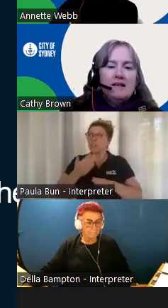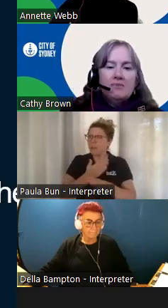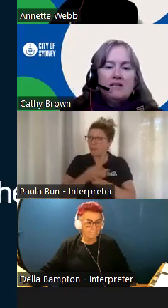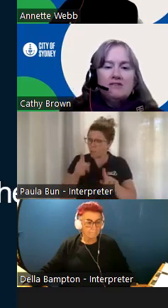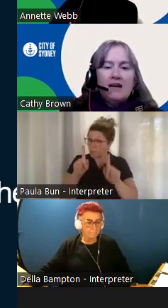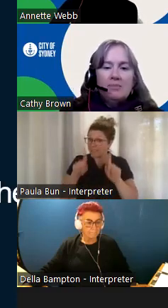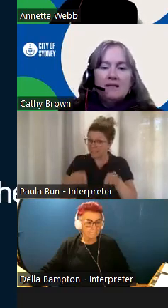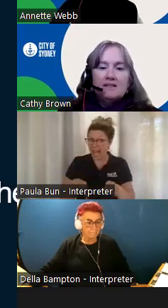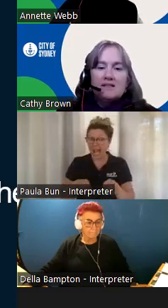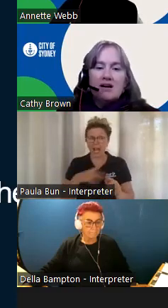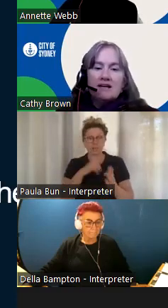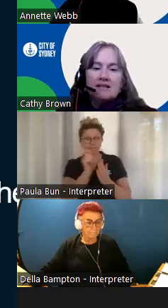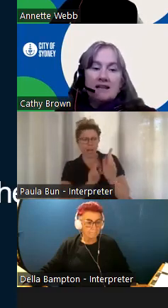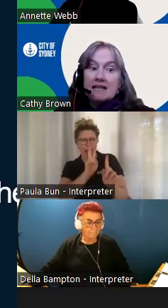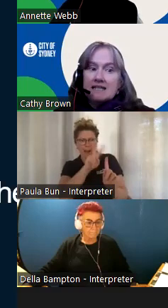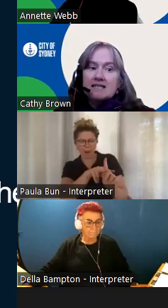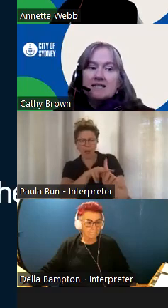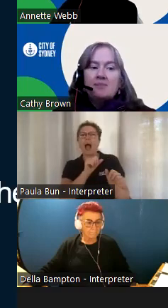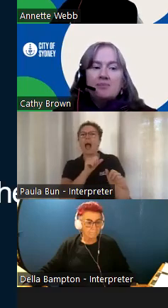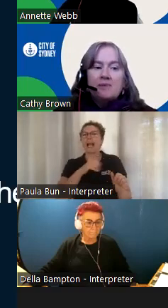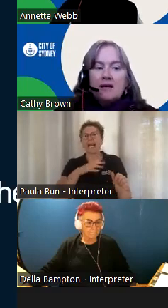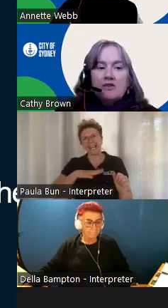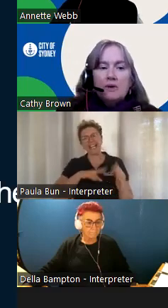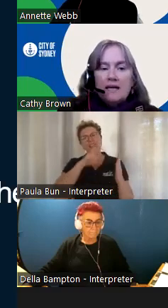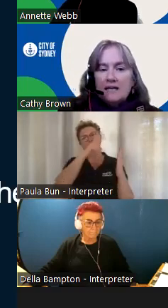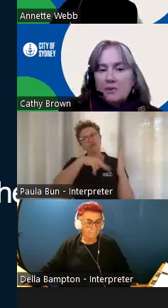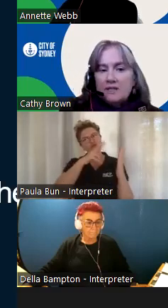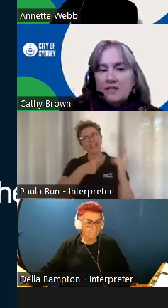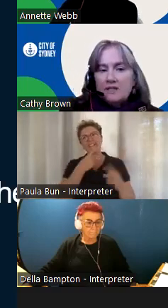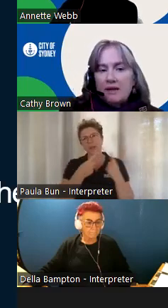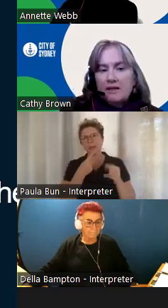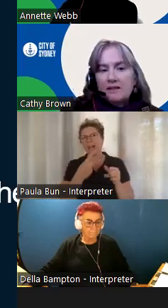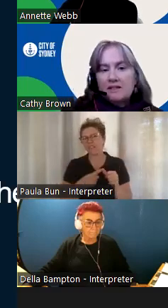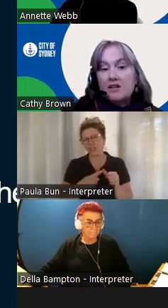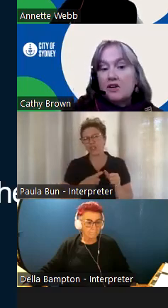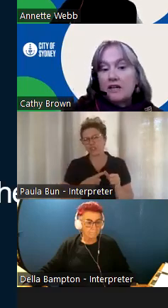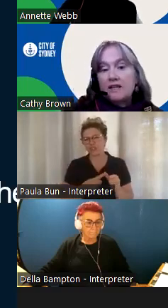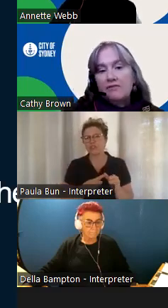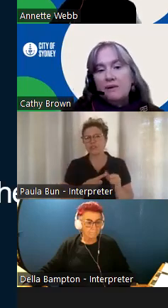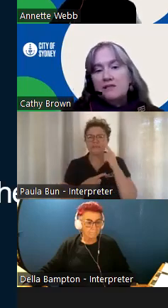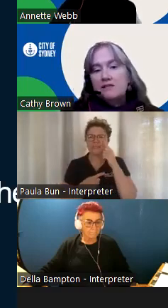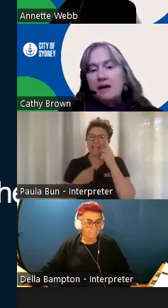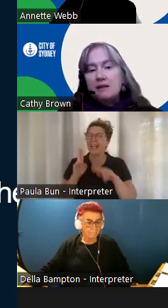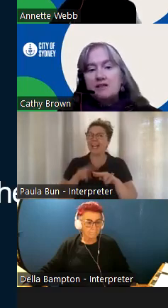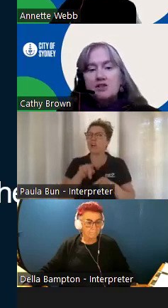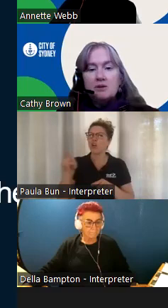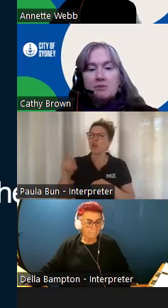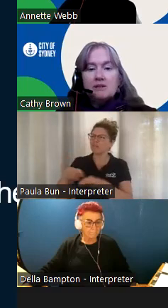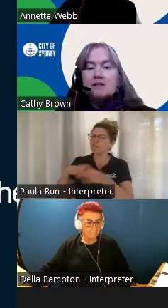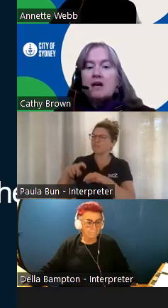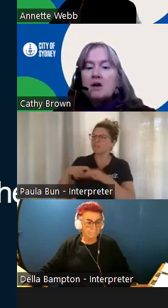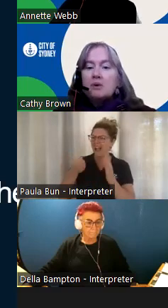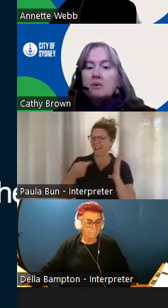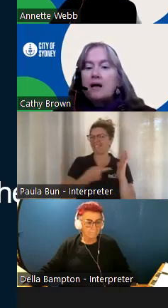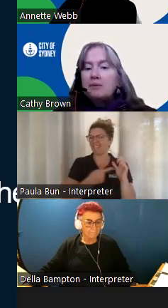read the information for applicants guide and the lease. If we get asked questions about things that are not in the information for applicant